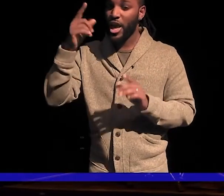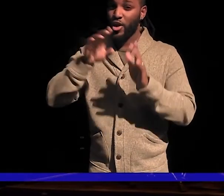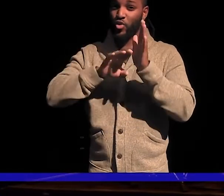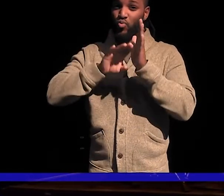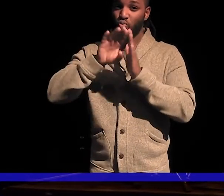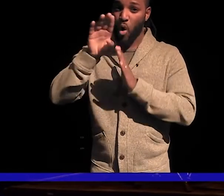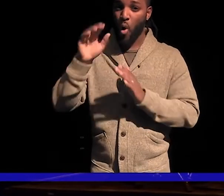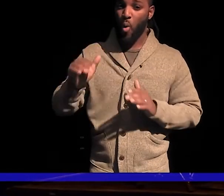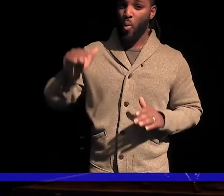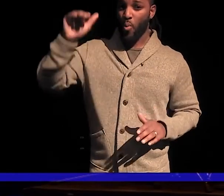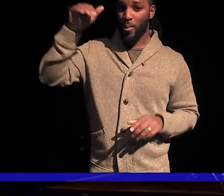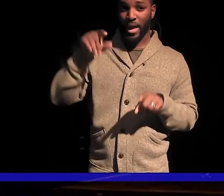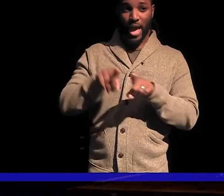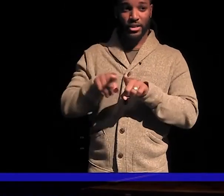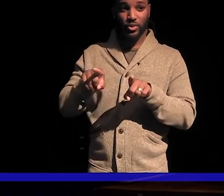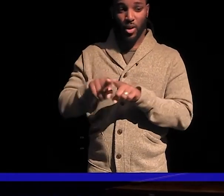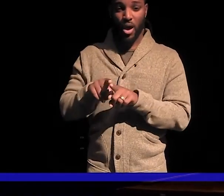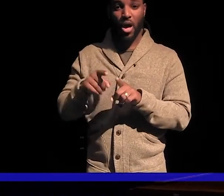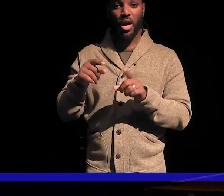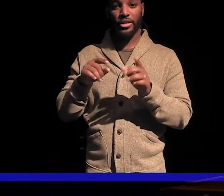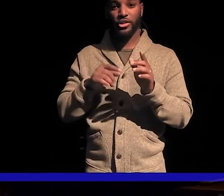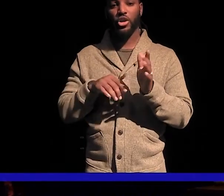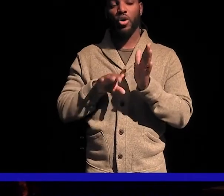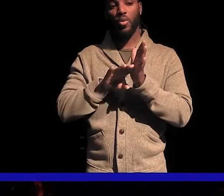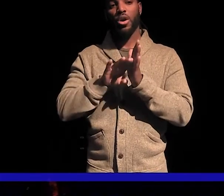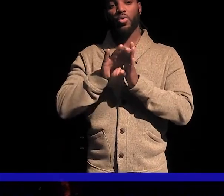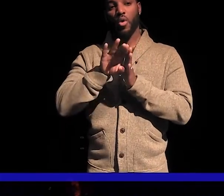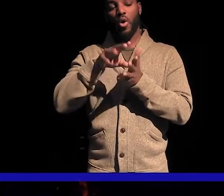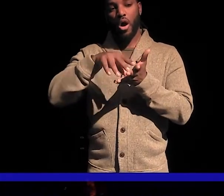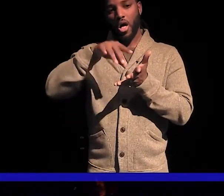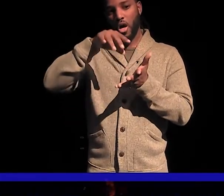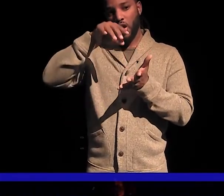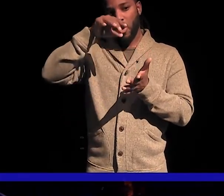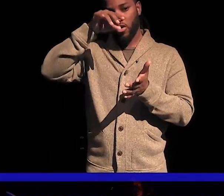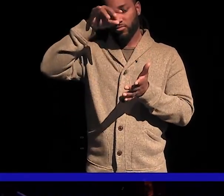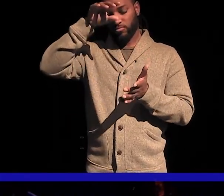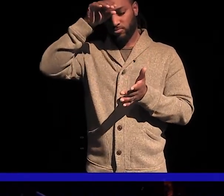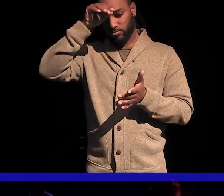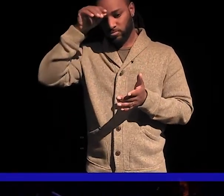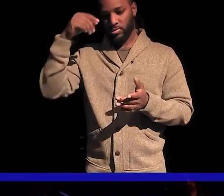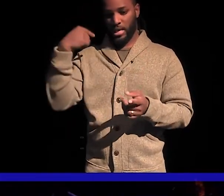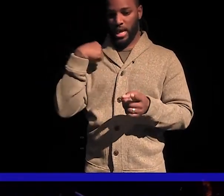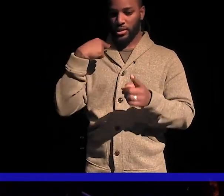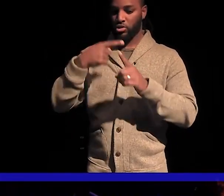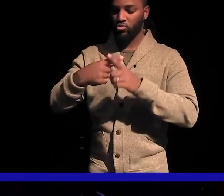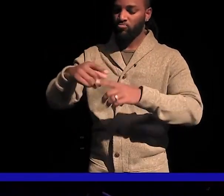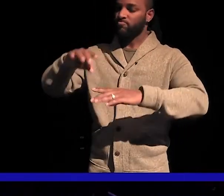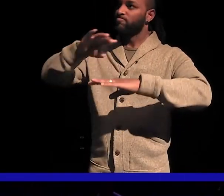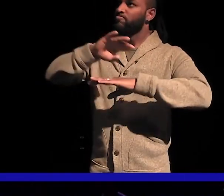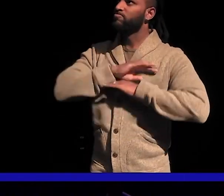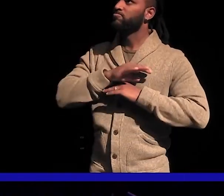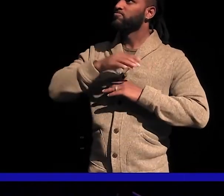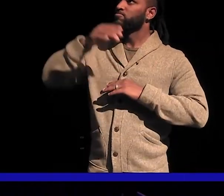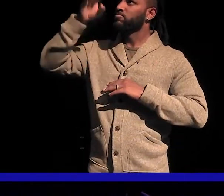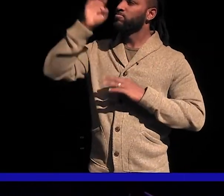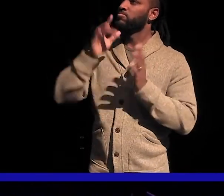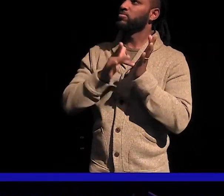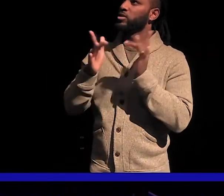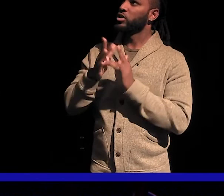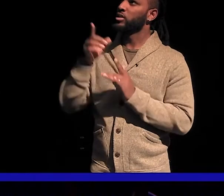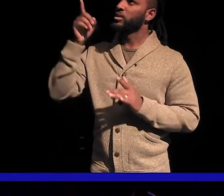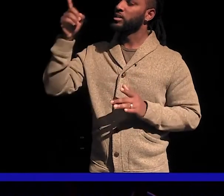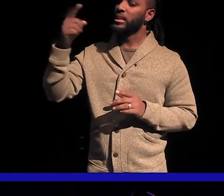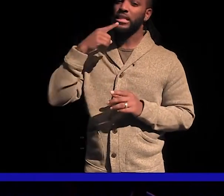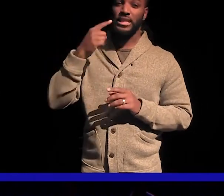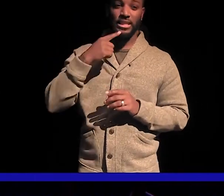well. Until we attain to the fullness of the measure, the standard is Christ Jesus. It says we attain to